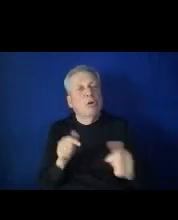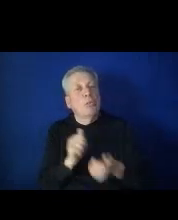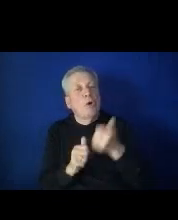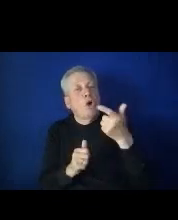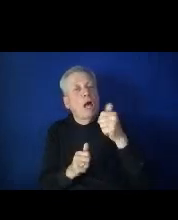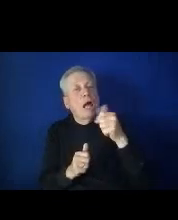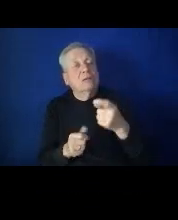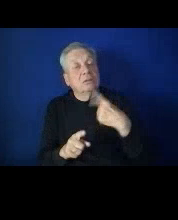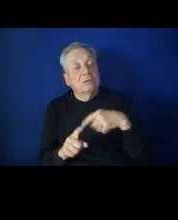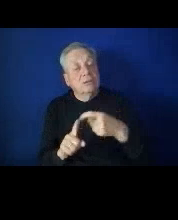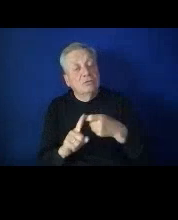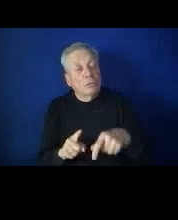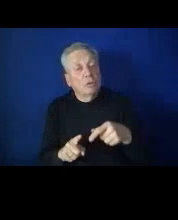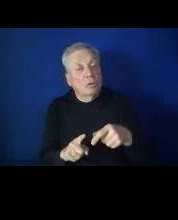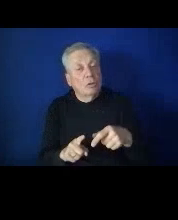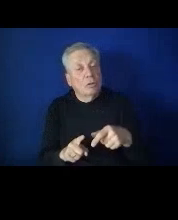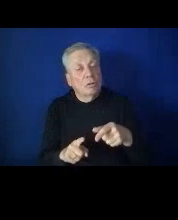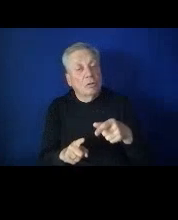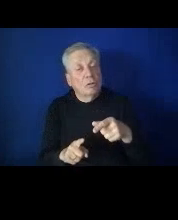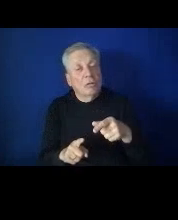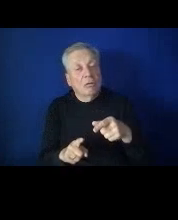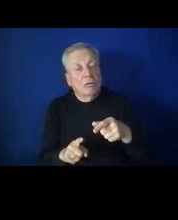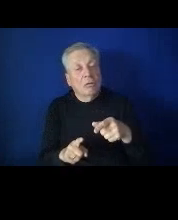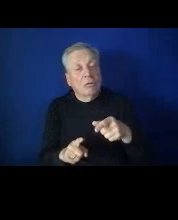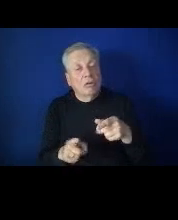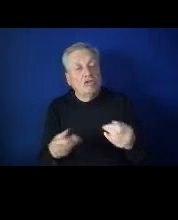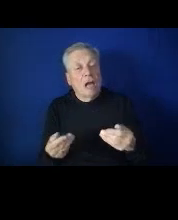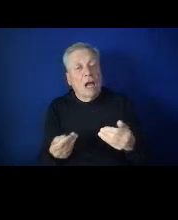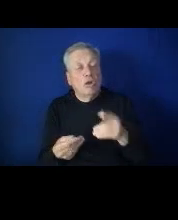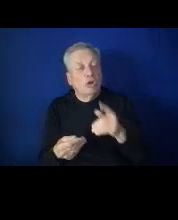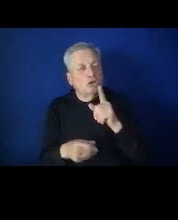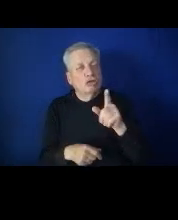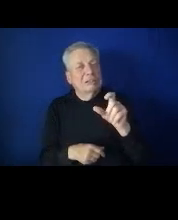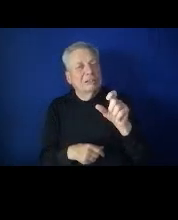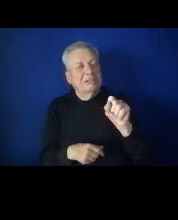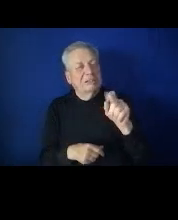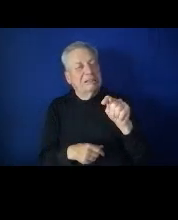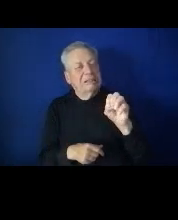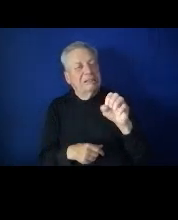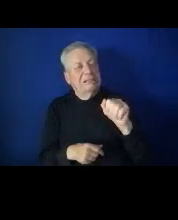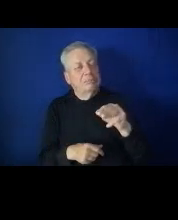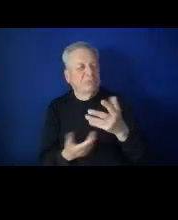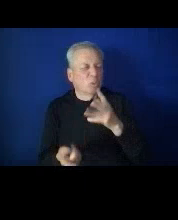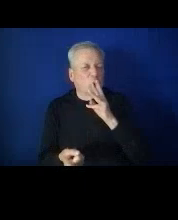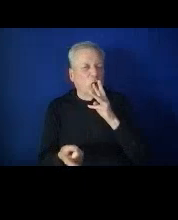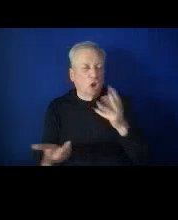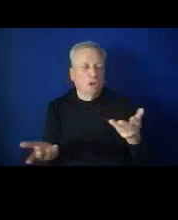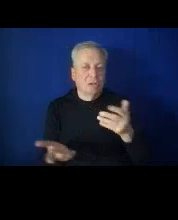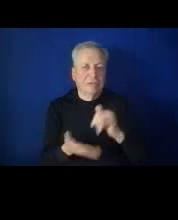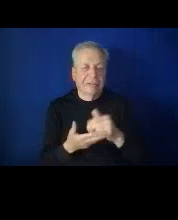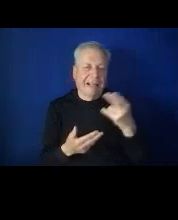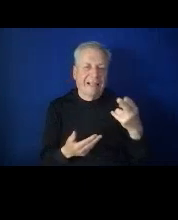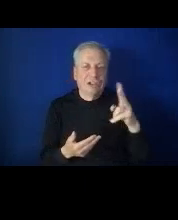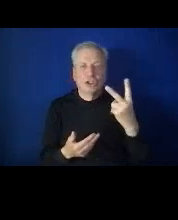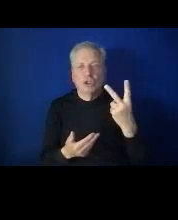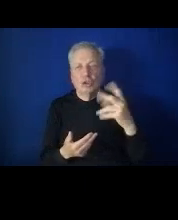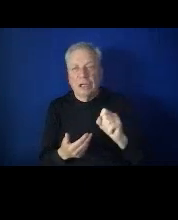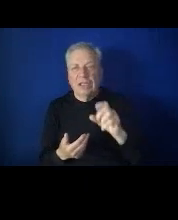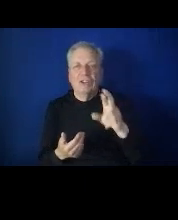ground in Yellowstone is water, is just steam. But there are other parts to it. There's H2S, there's